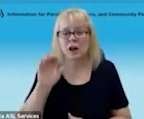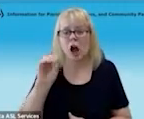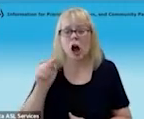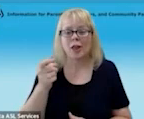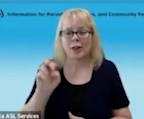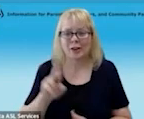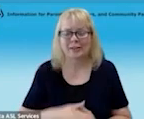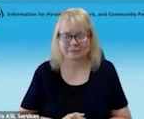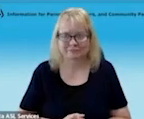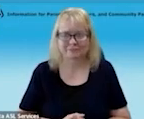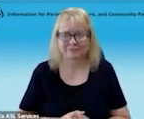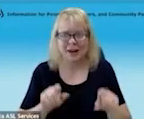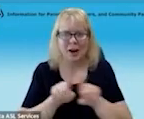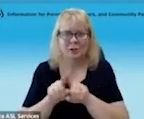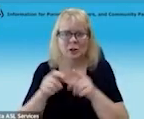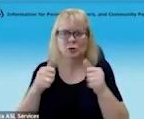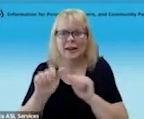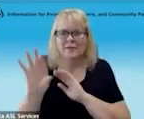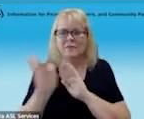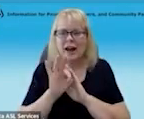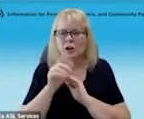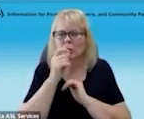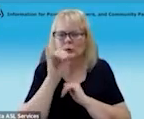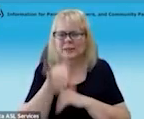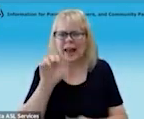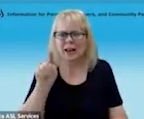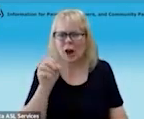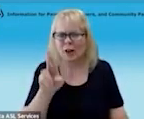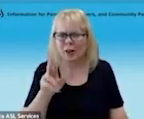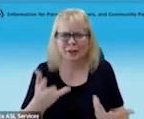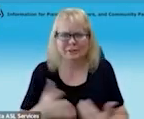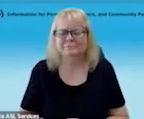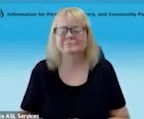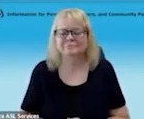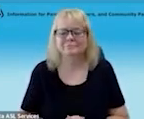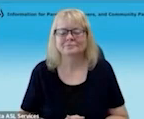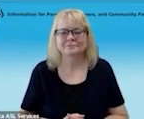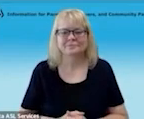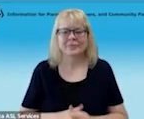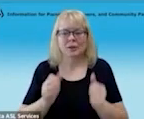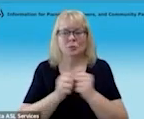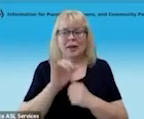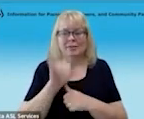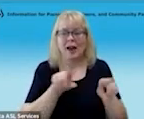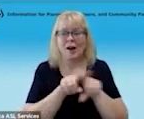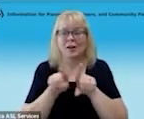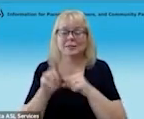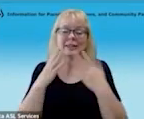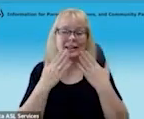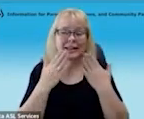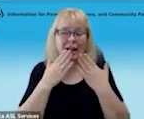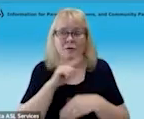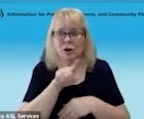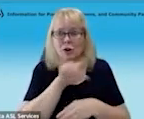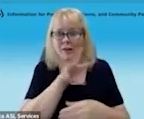25% from email, and 3% from family or friends. And again, we have about 8% coming from other.